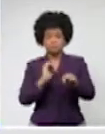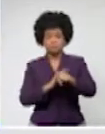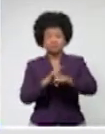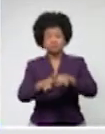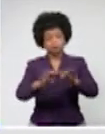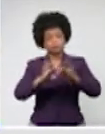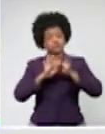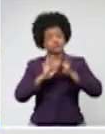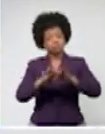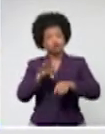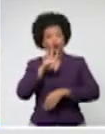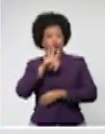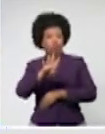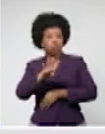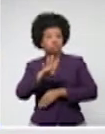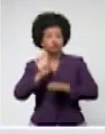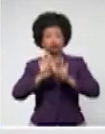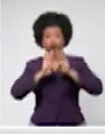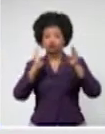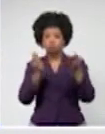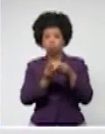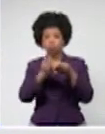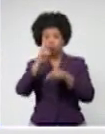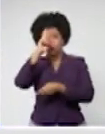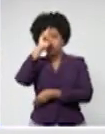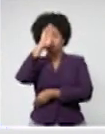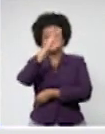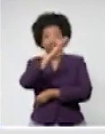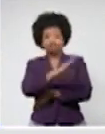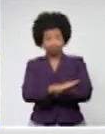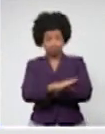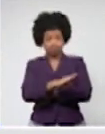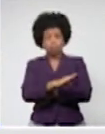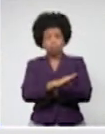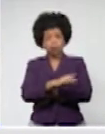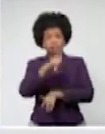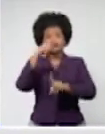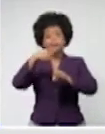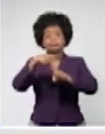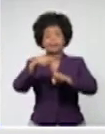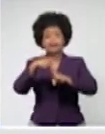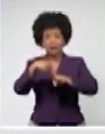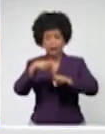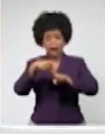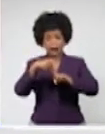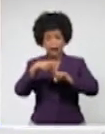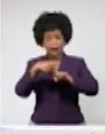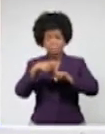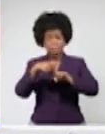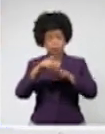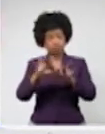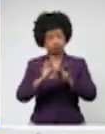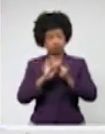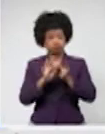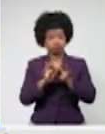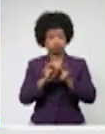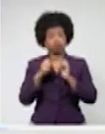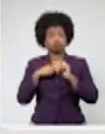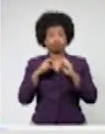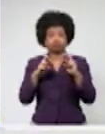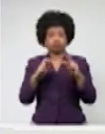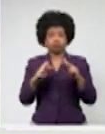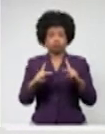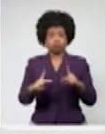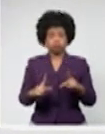is a simple flu that may bring some complications. And I say that's not correct at all. It gets complicated, in spite of the